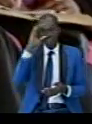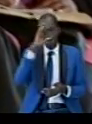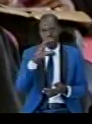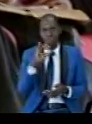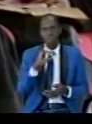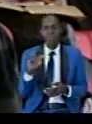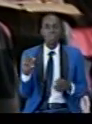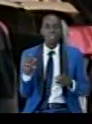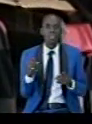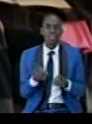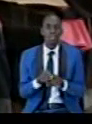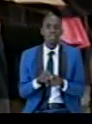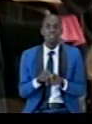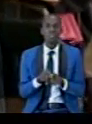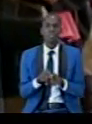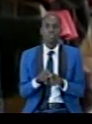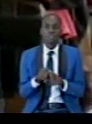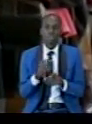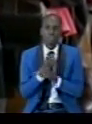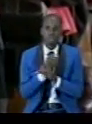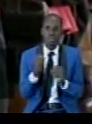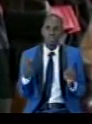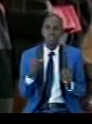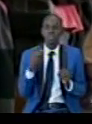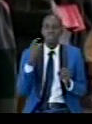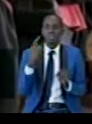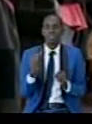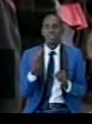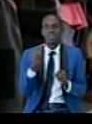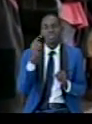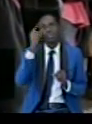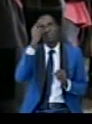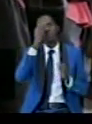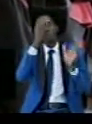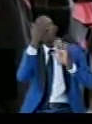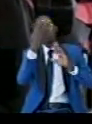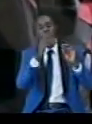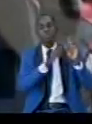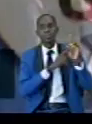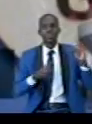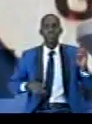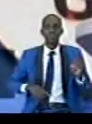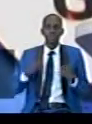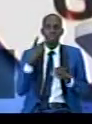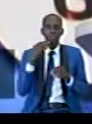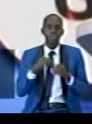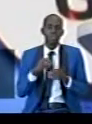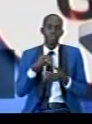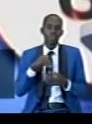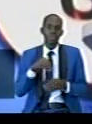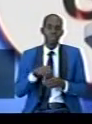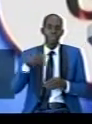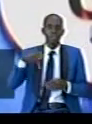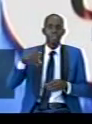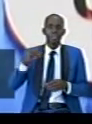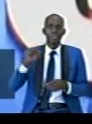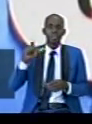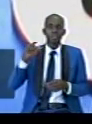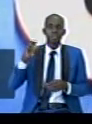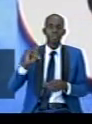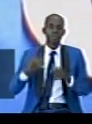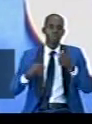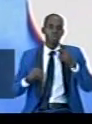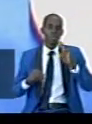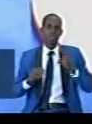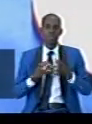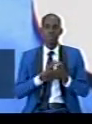has justified the face of the Lord. It says in Psalm 27 verse 8, when